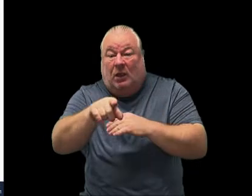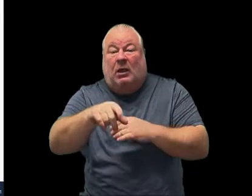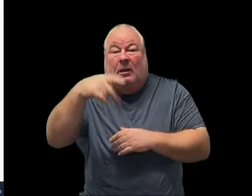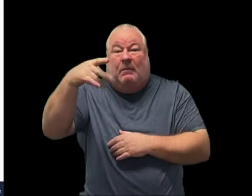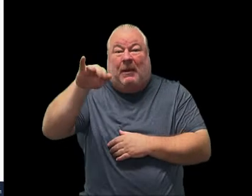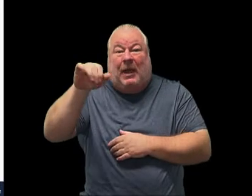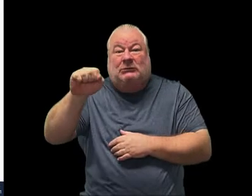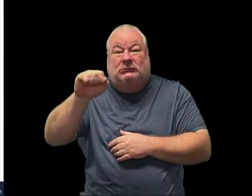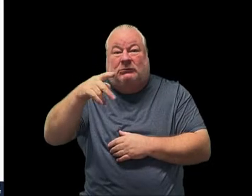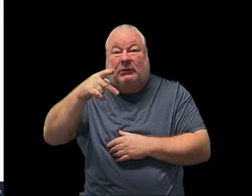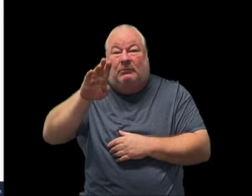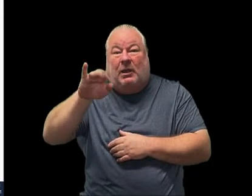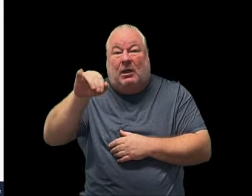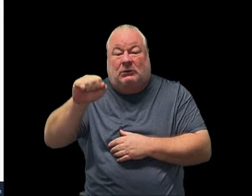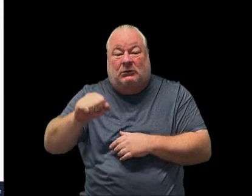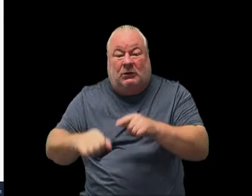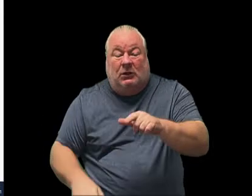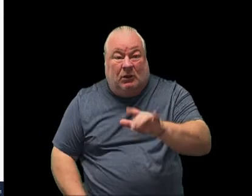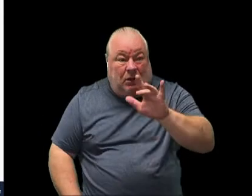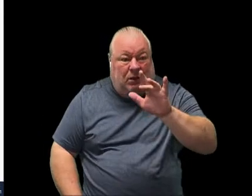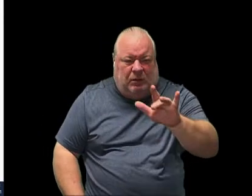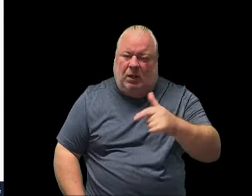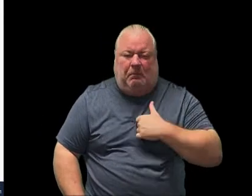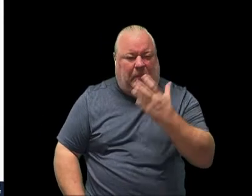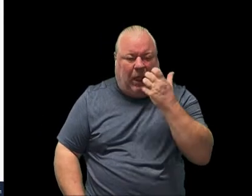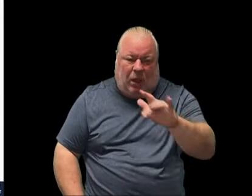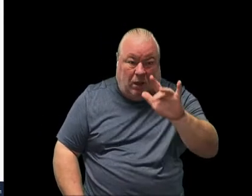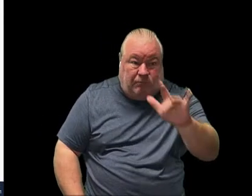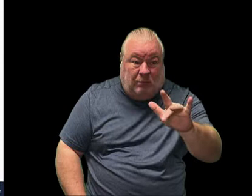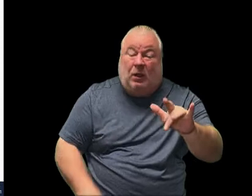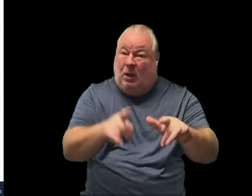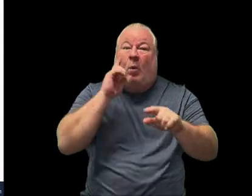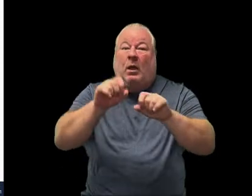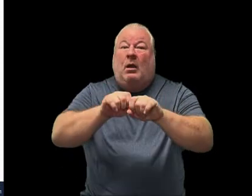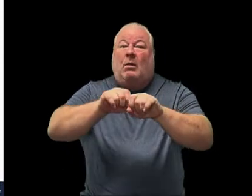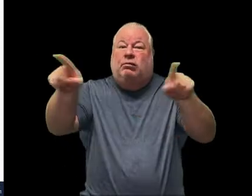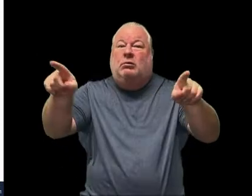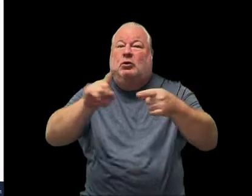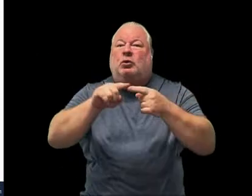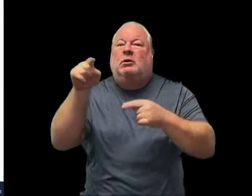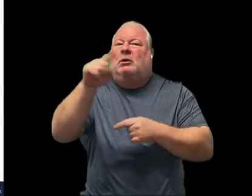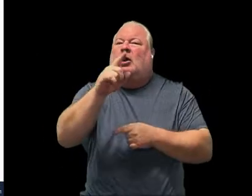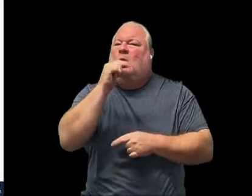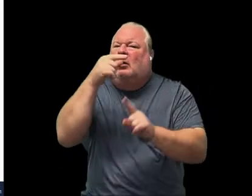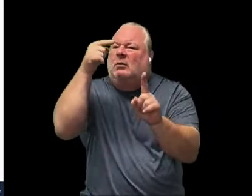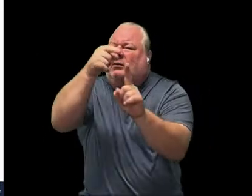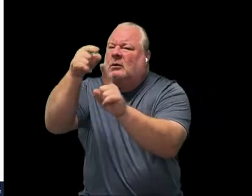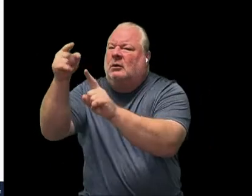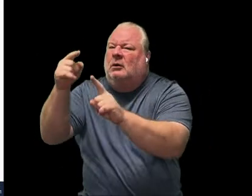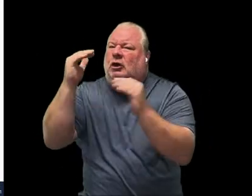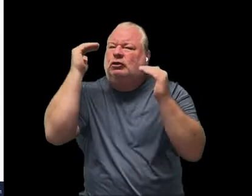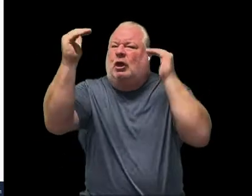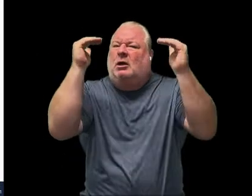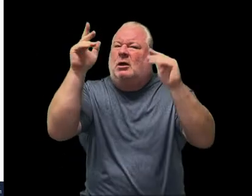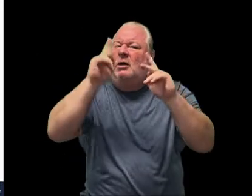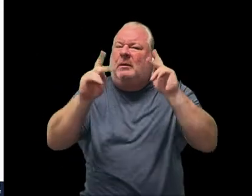As soon as you press angry, it goes to a few people, and we need to make sure if we need to get to